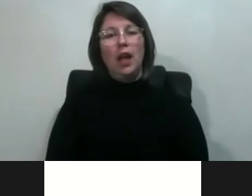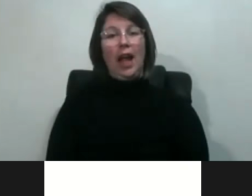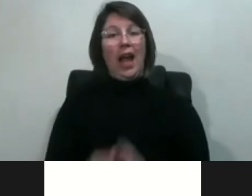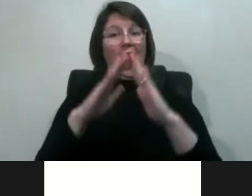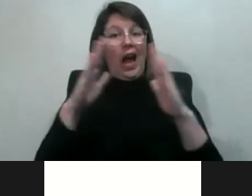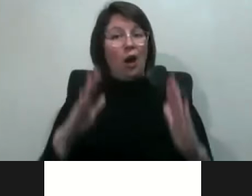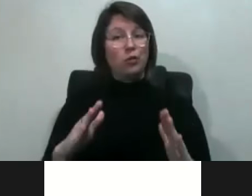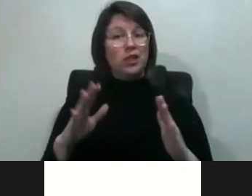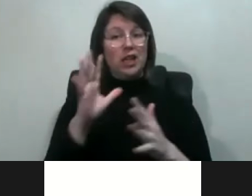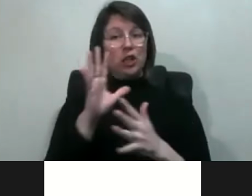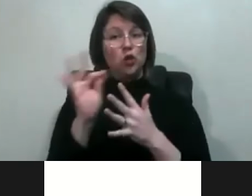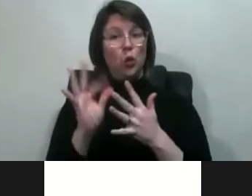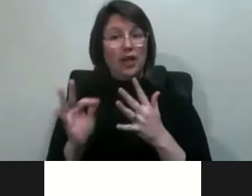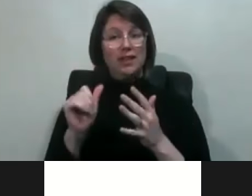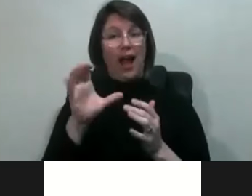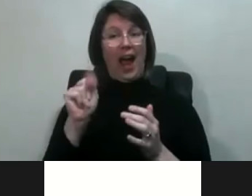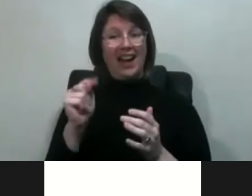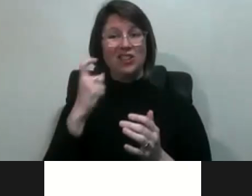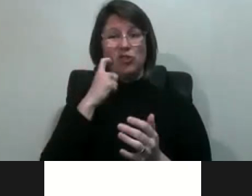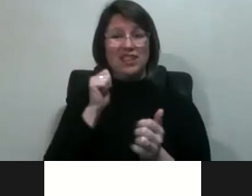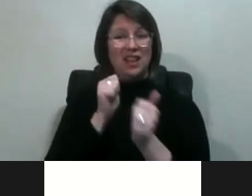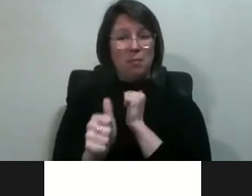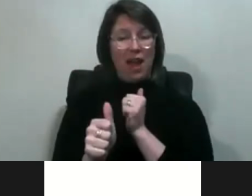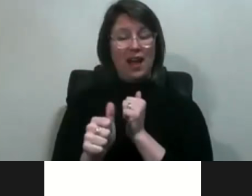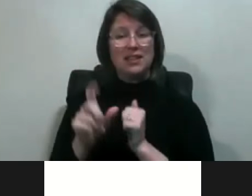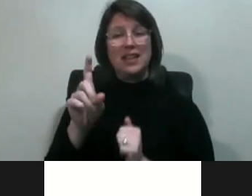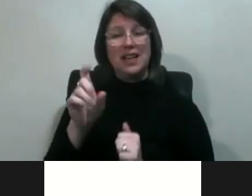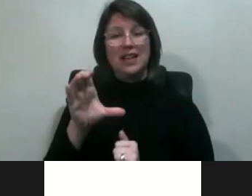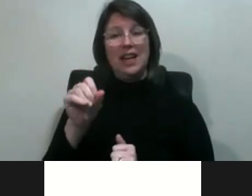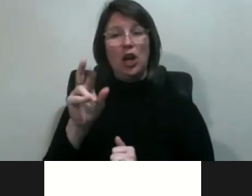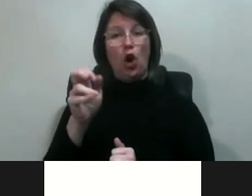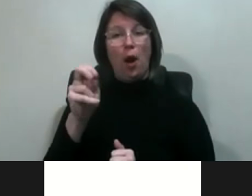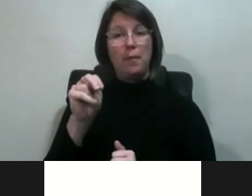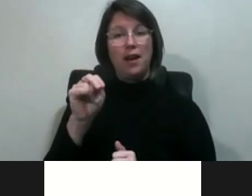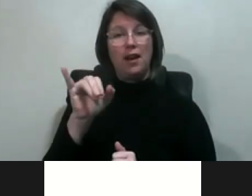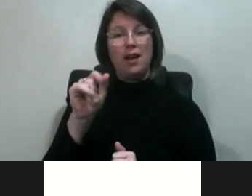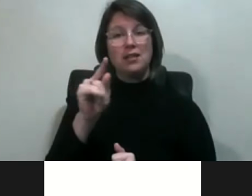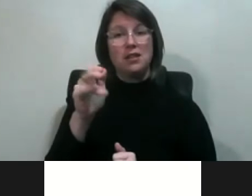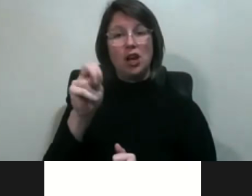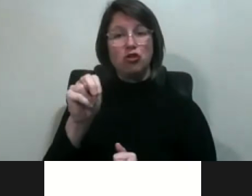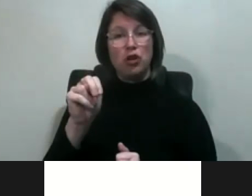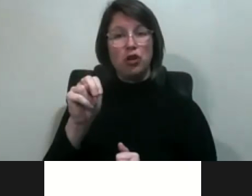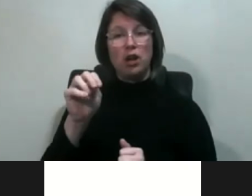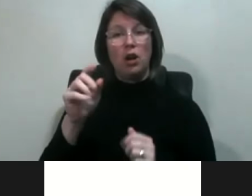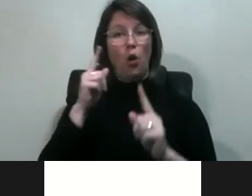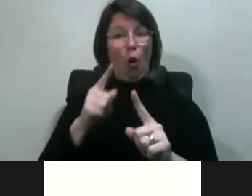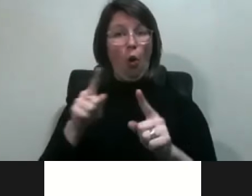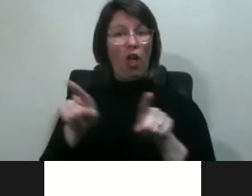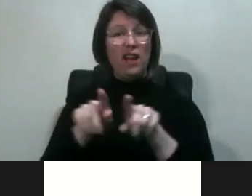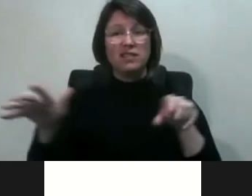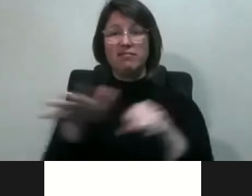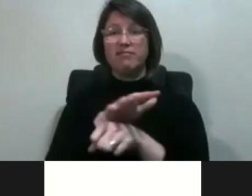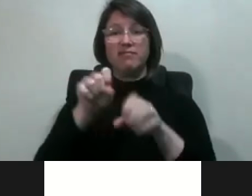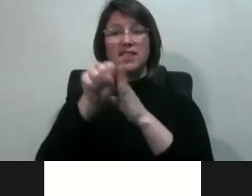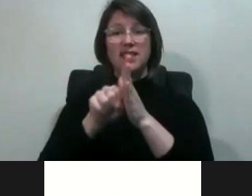Choice Act that was recently passed and our decarbonization goals as a state, that